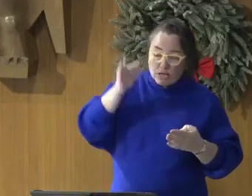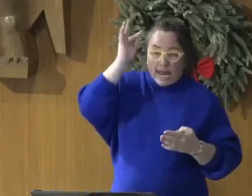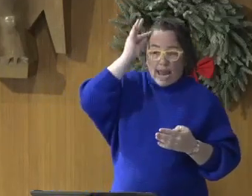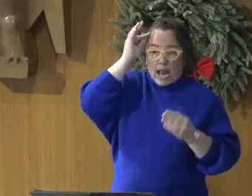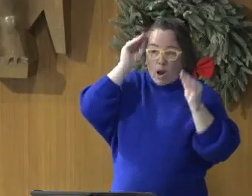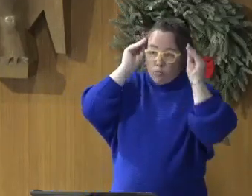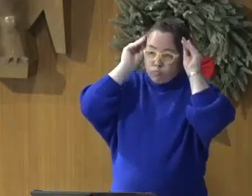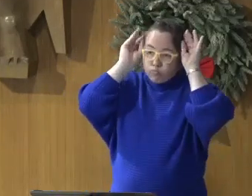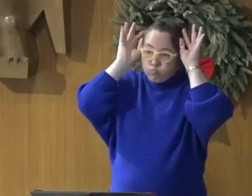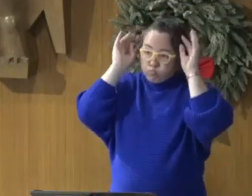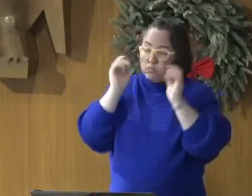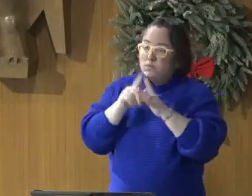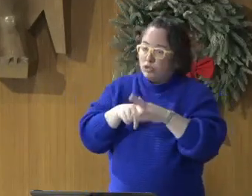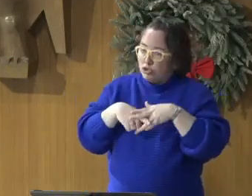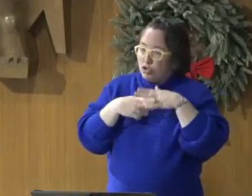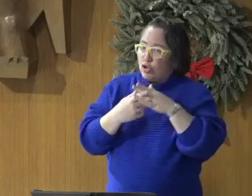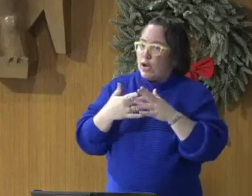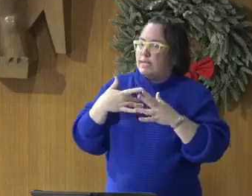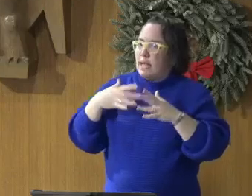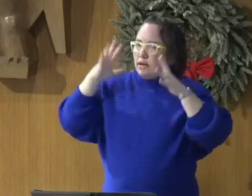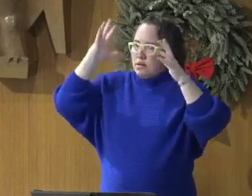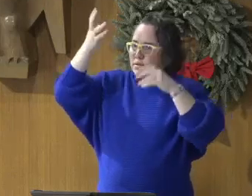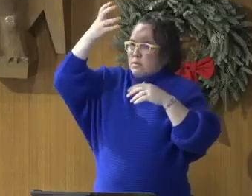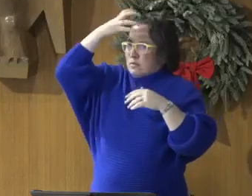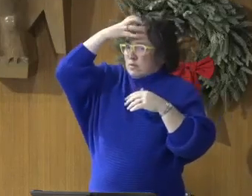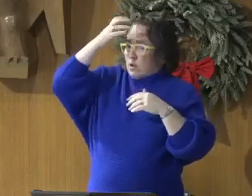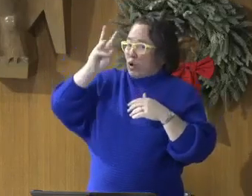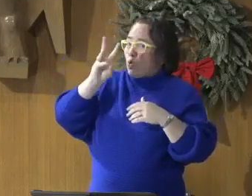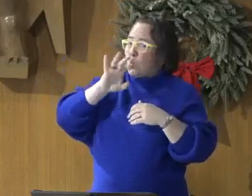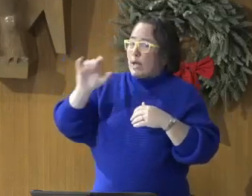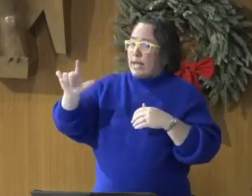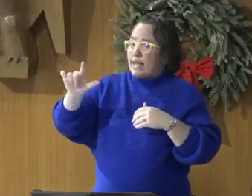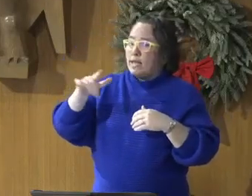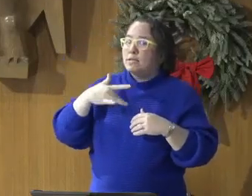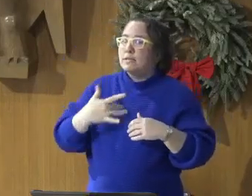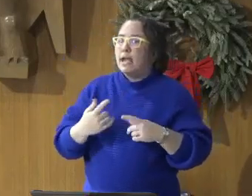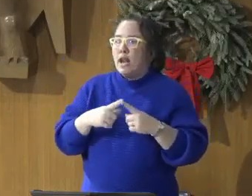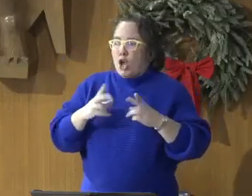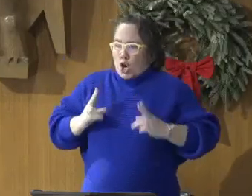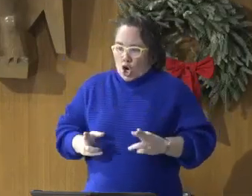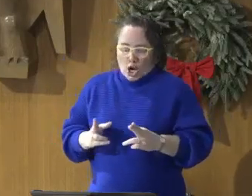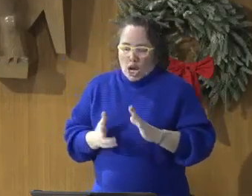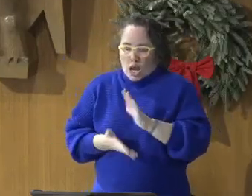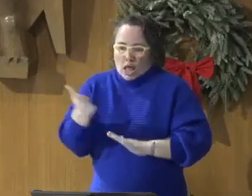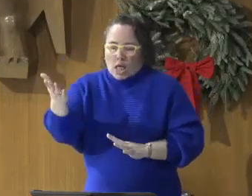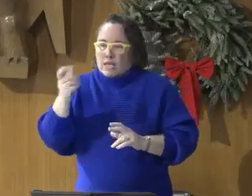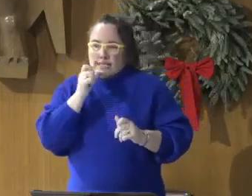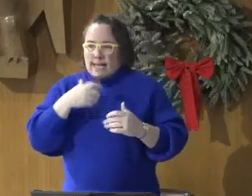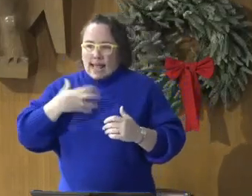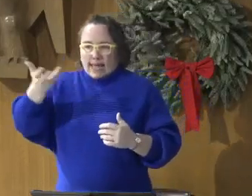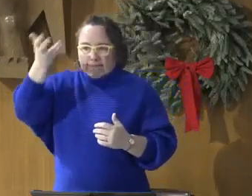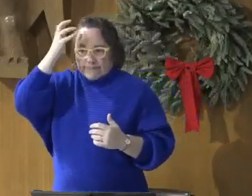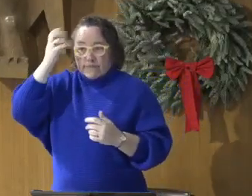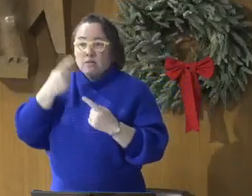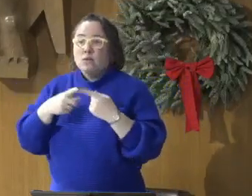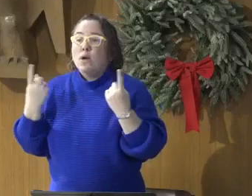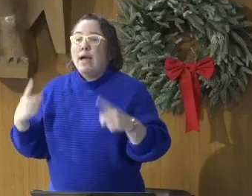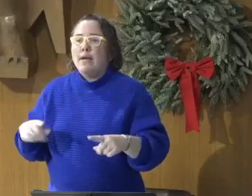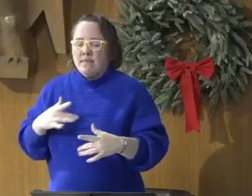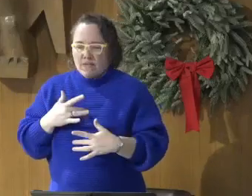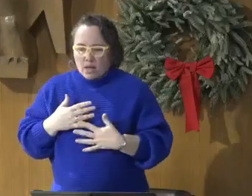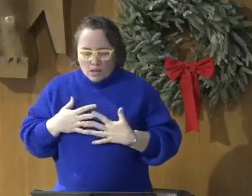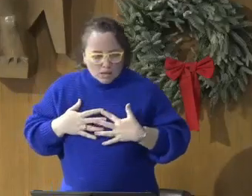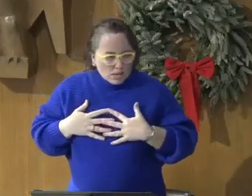She usually left the house with a wig, but this time in a hurry she left without one and was feeling incredibly